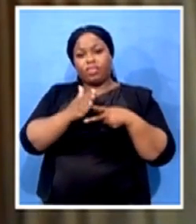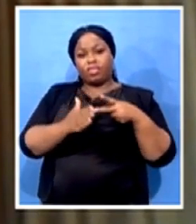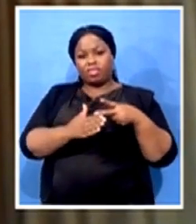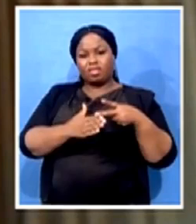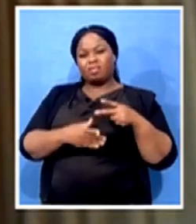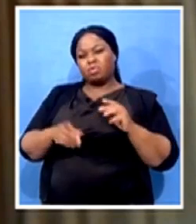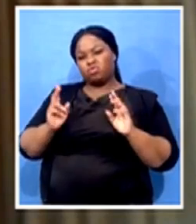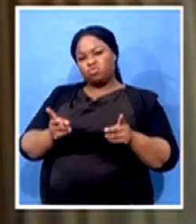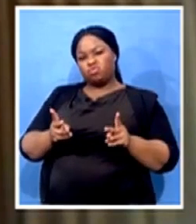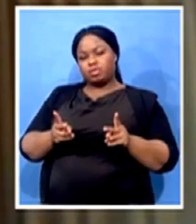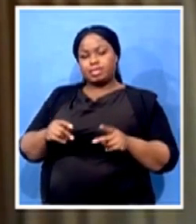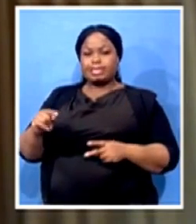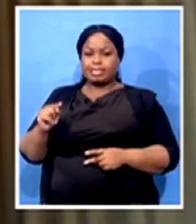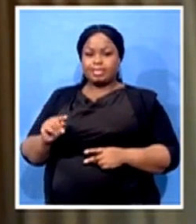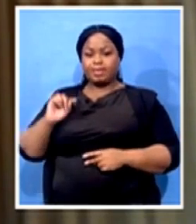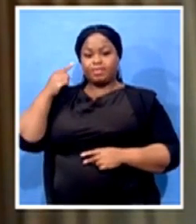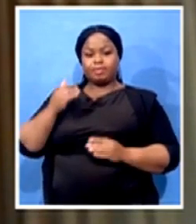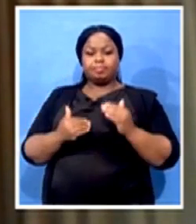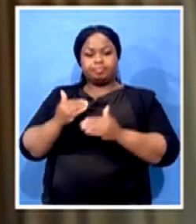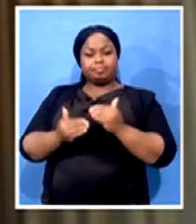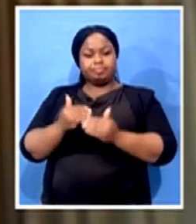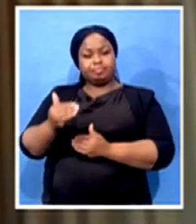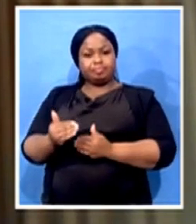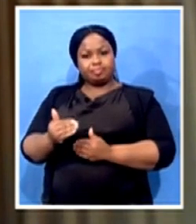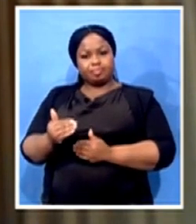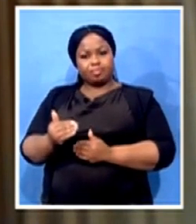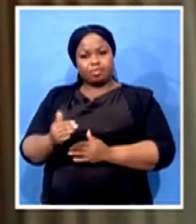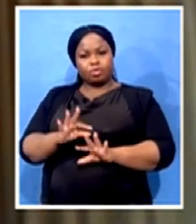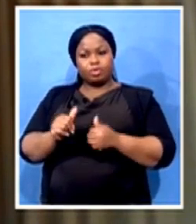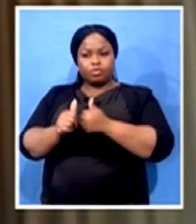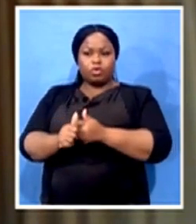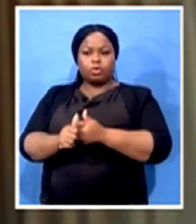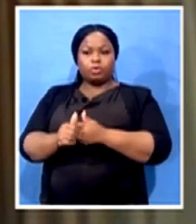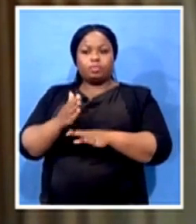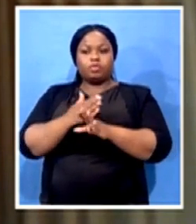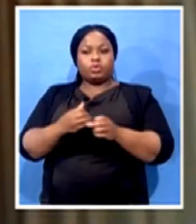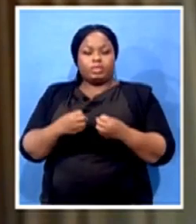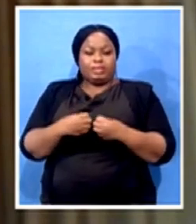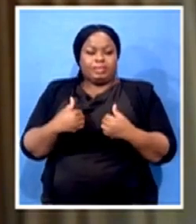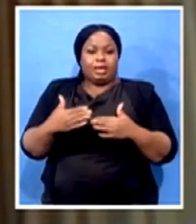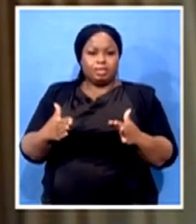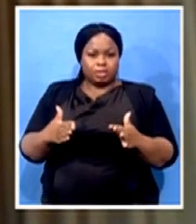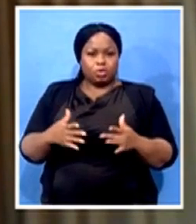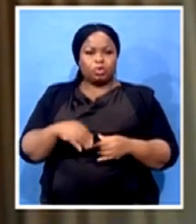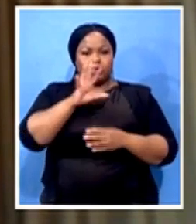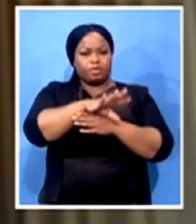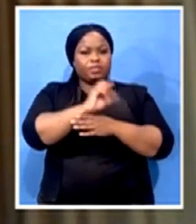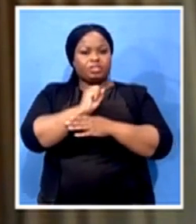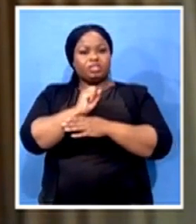process that will have to follow before you start with your extradition proceedings. Now, surely the legal